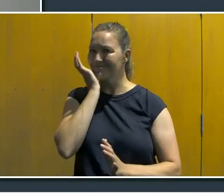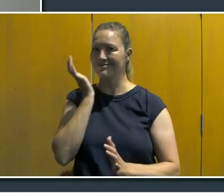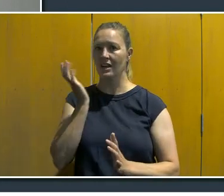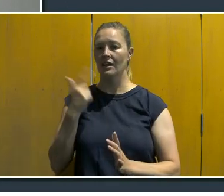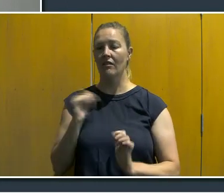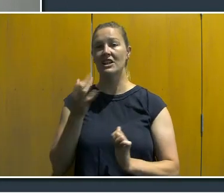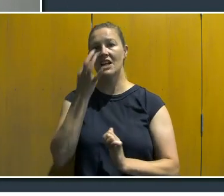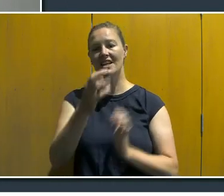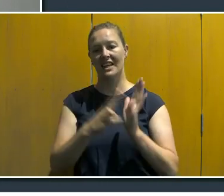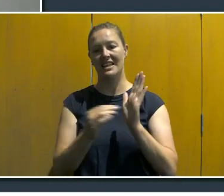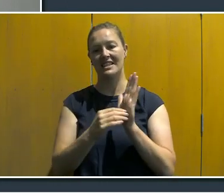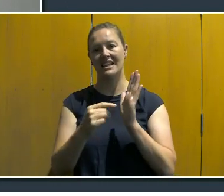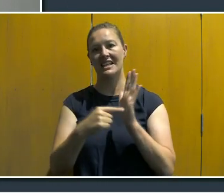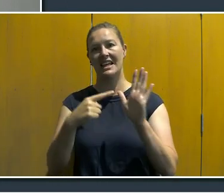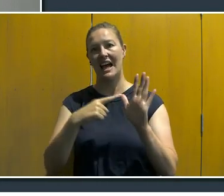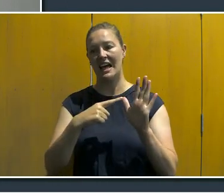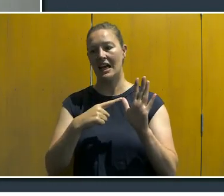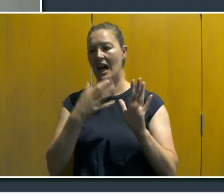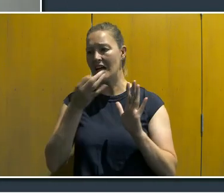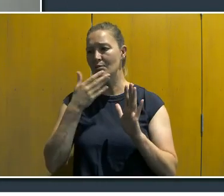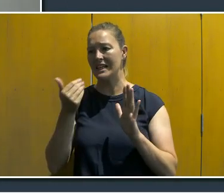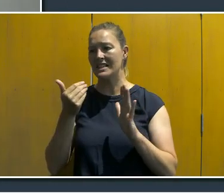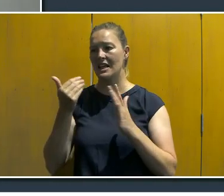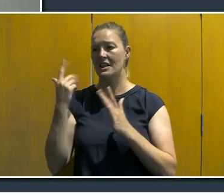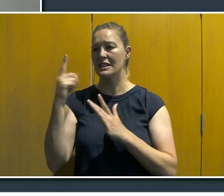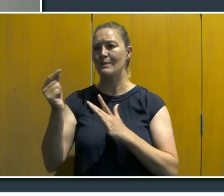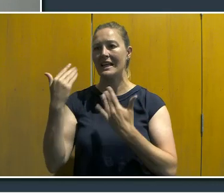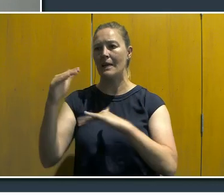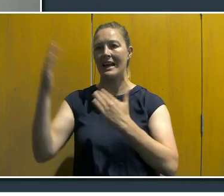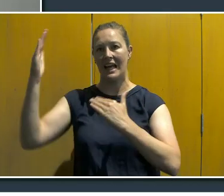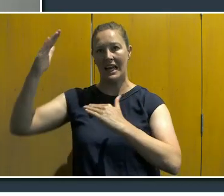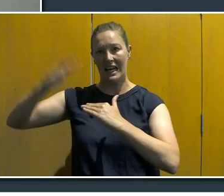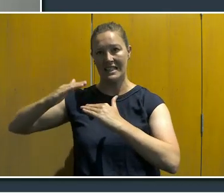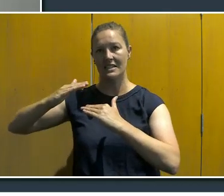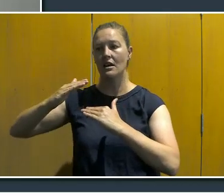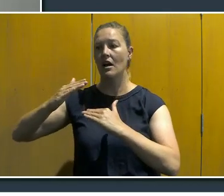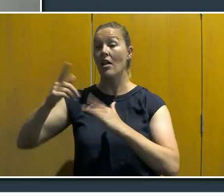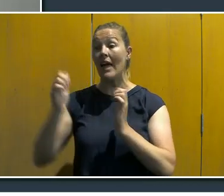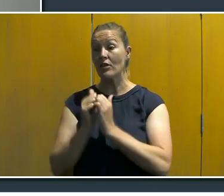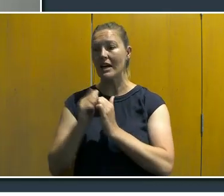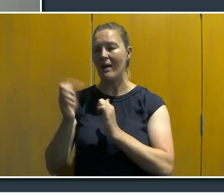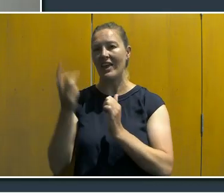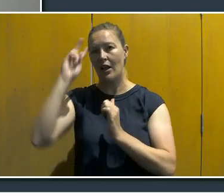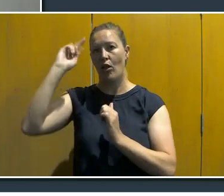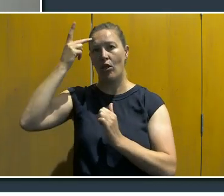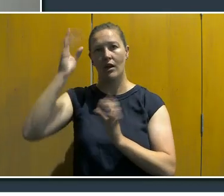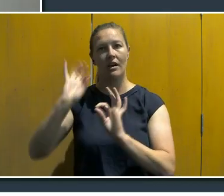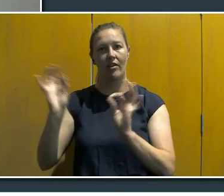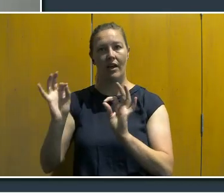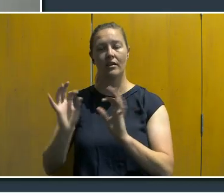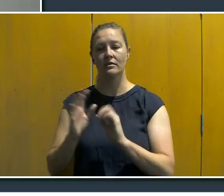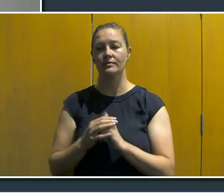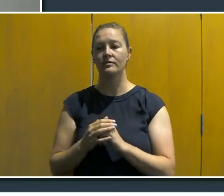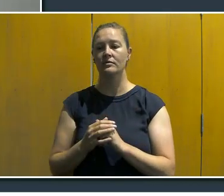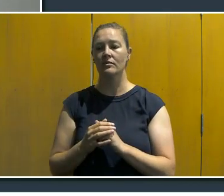the NZTA to lower the speed limit. They agreed. Then they said, oh no, they never said that. And this is the sort of thing that living